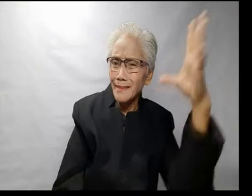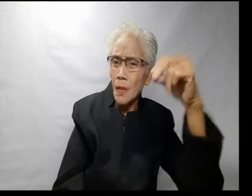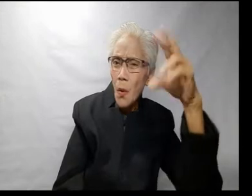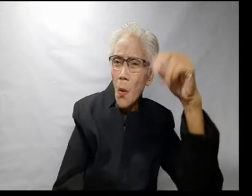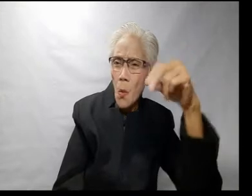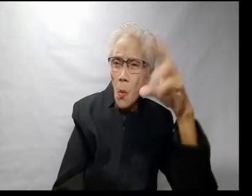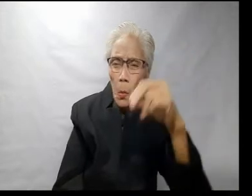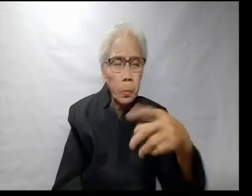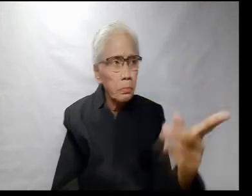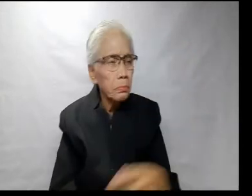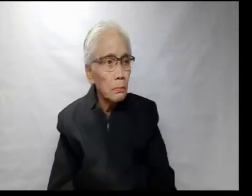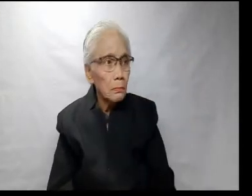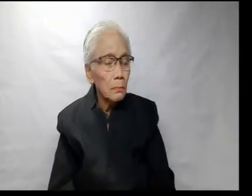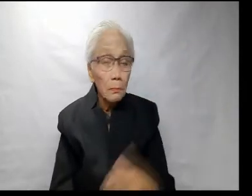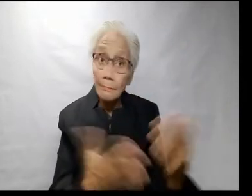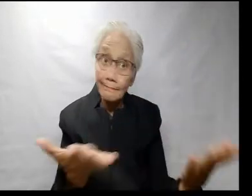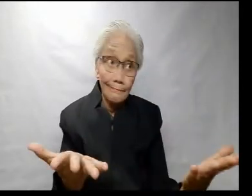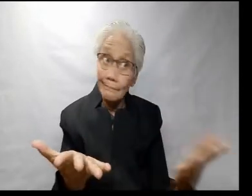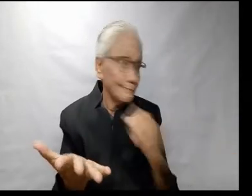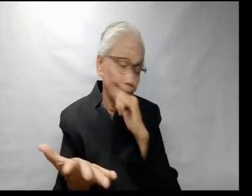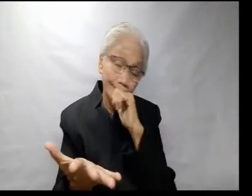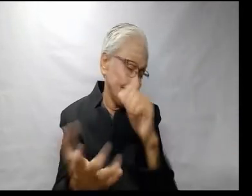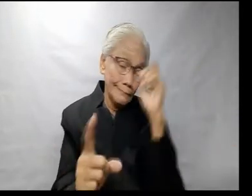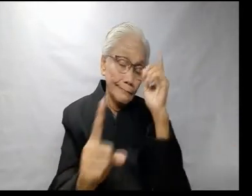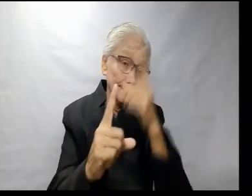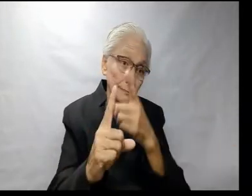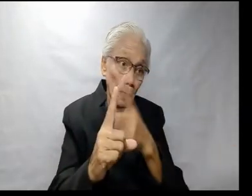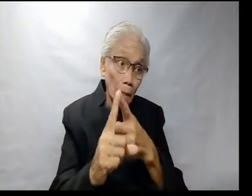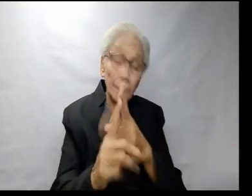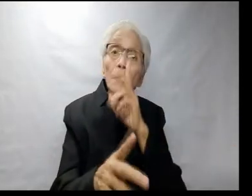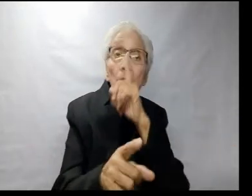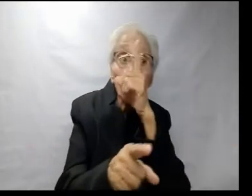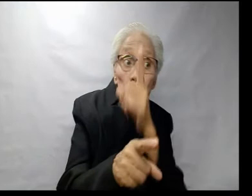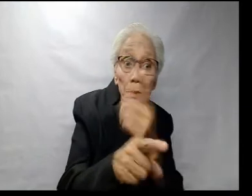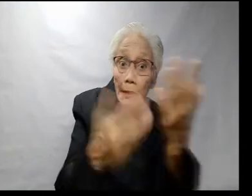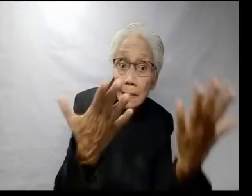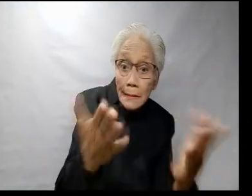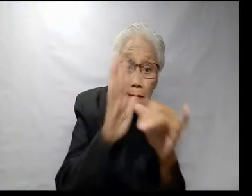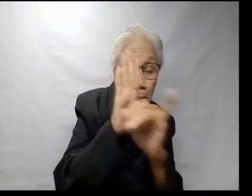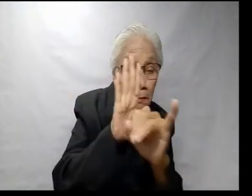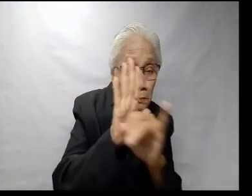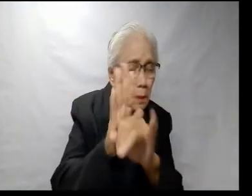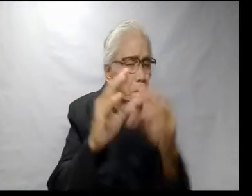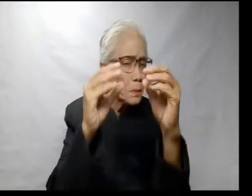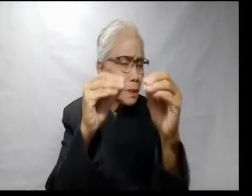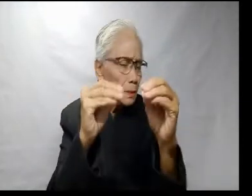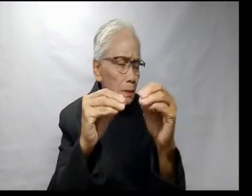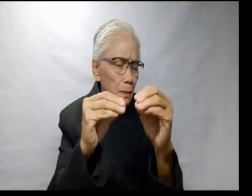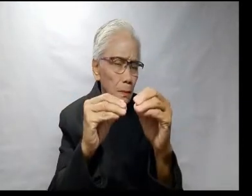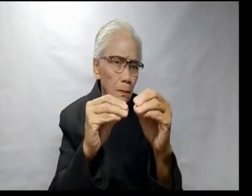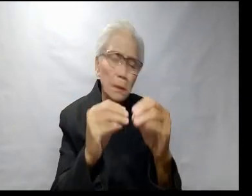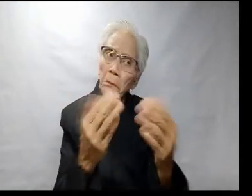"No," the speaker replied. "That is not the point. The truth this illustration